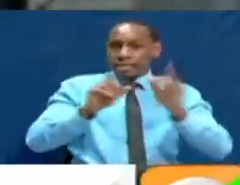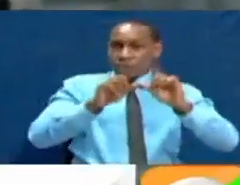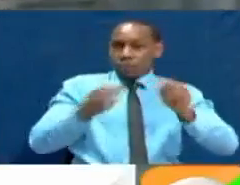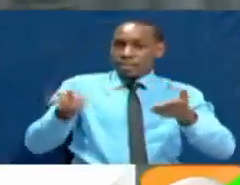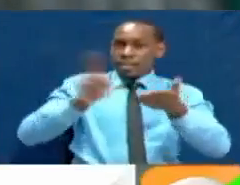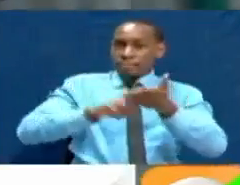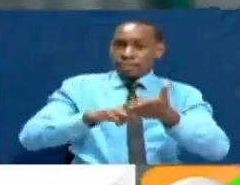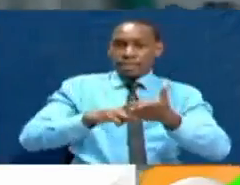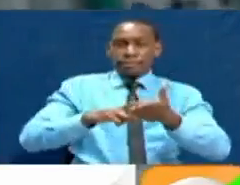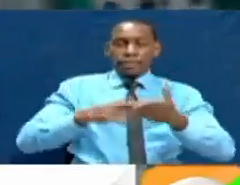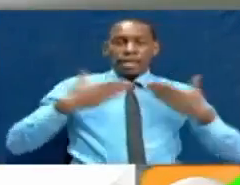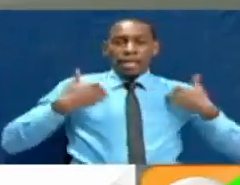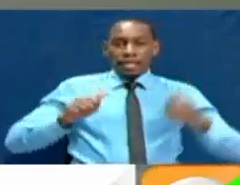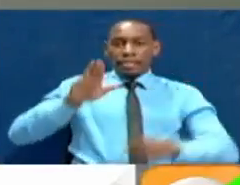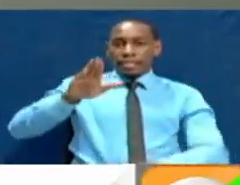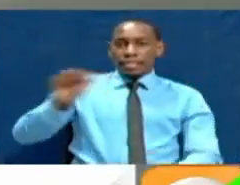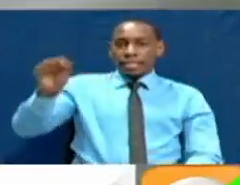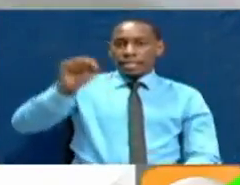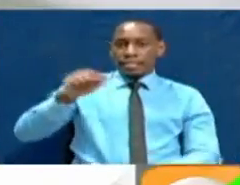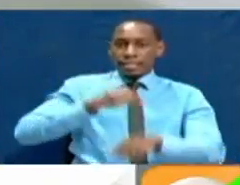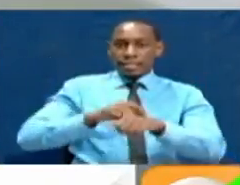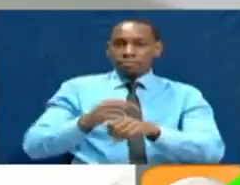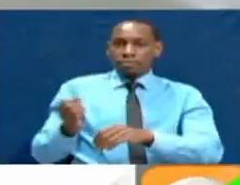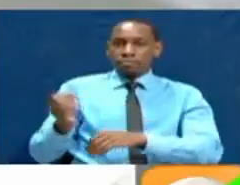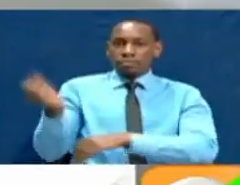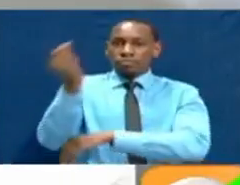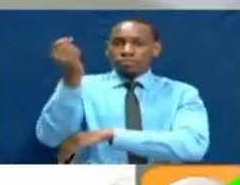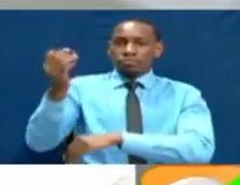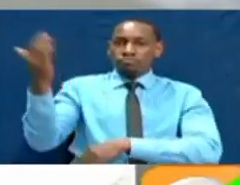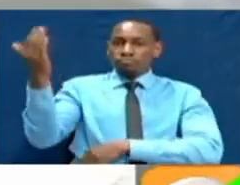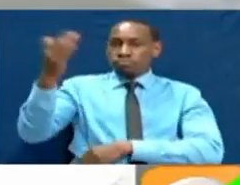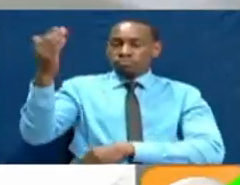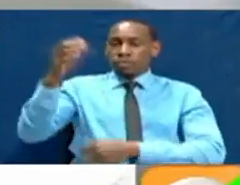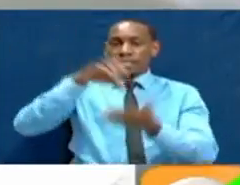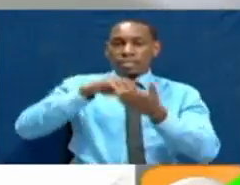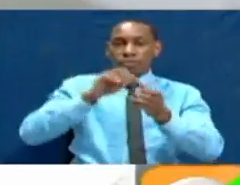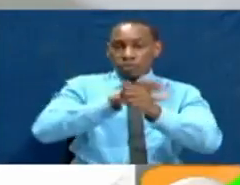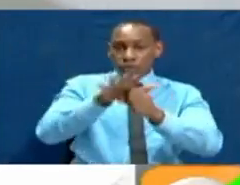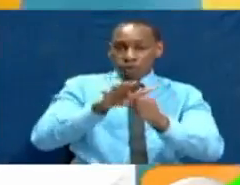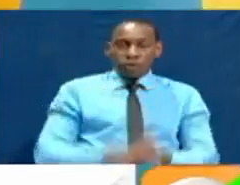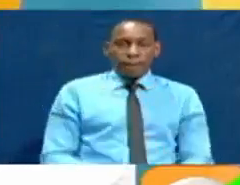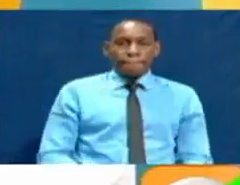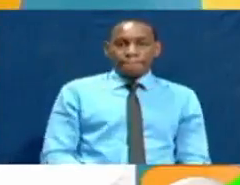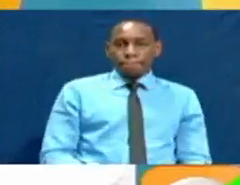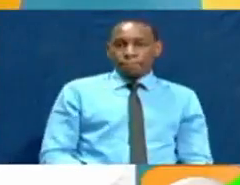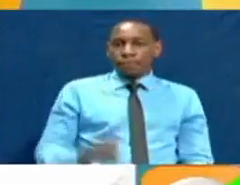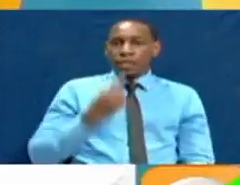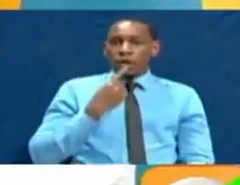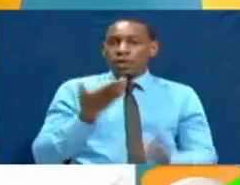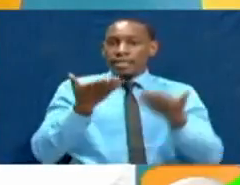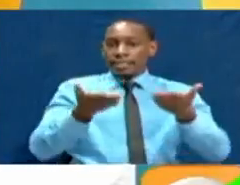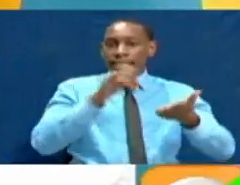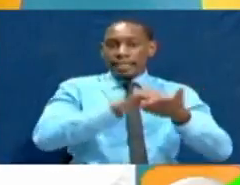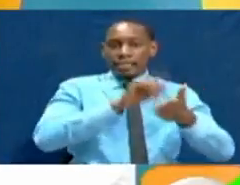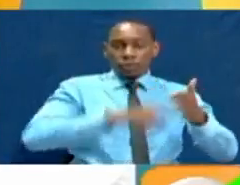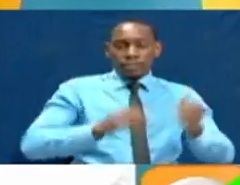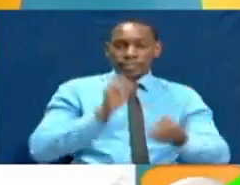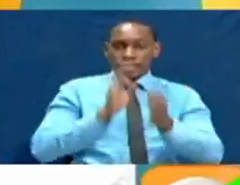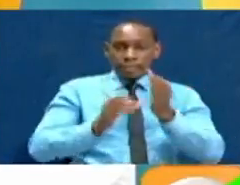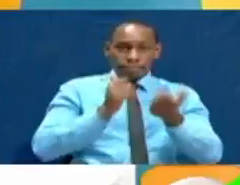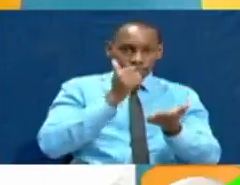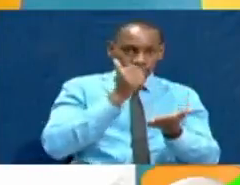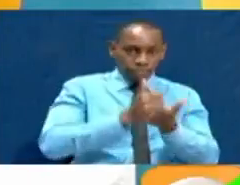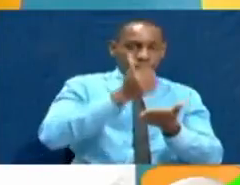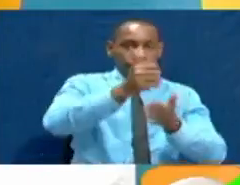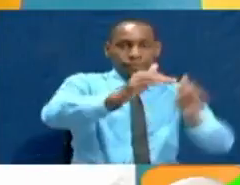echoed by Health CS Rashid Aman during the daily briefing on the status of COVID-19. The directive right now is that if you are in